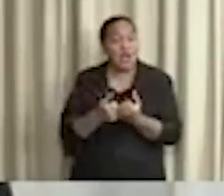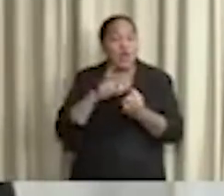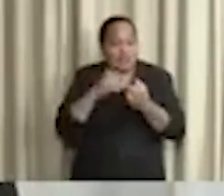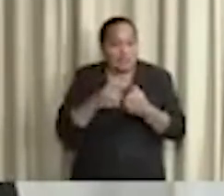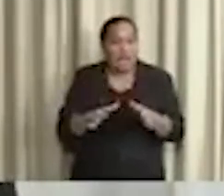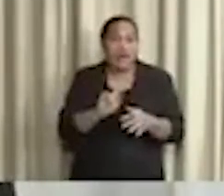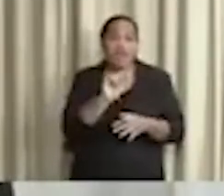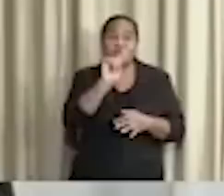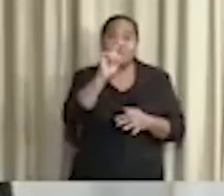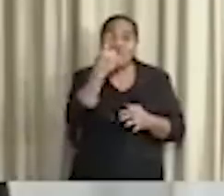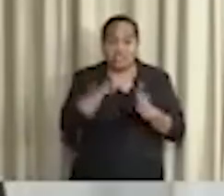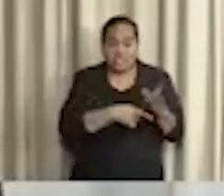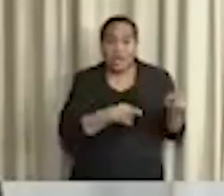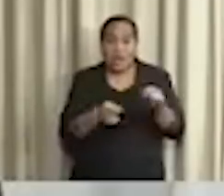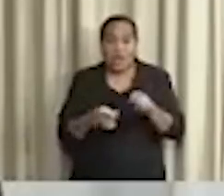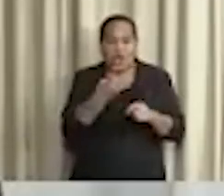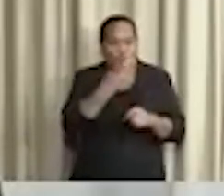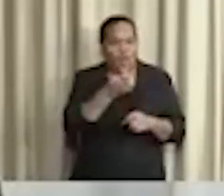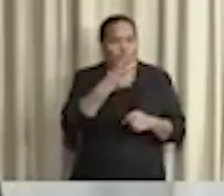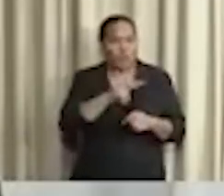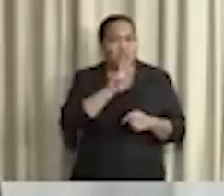January 2022